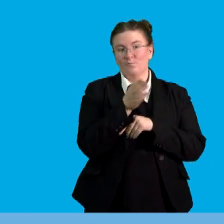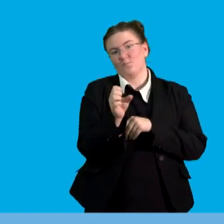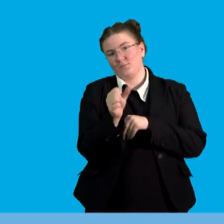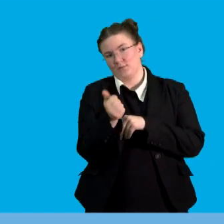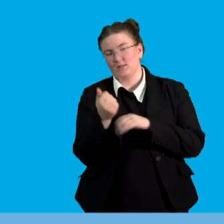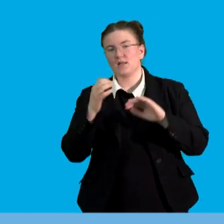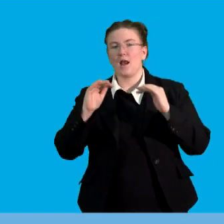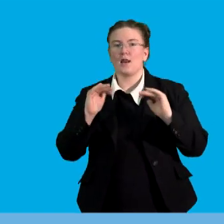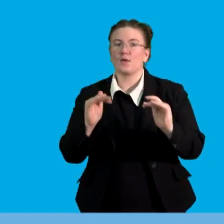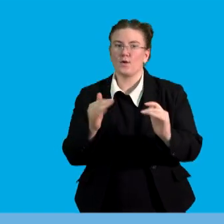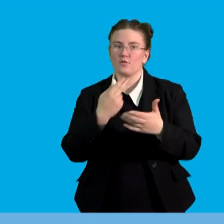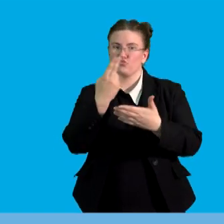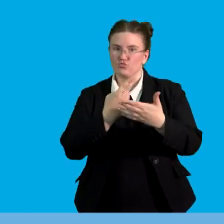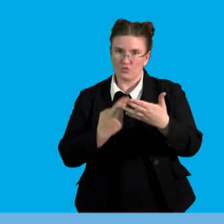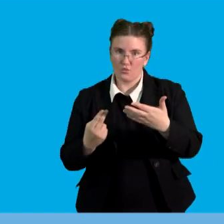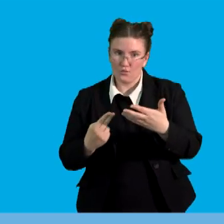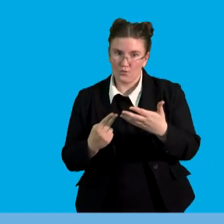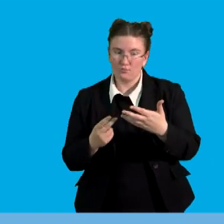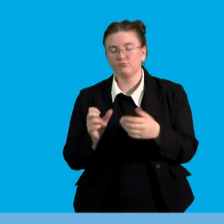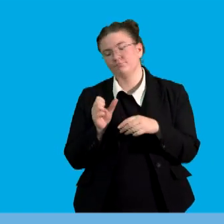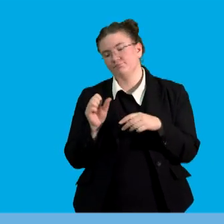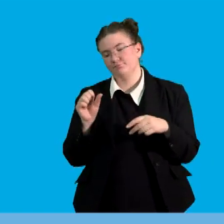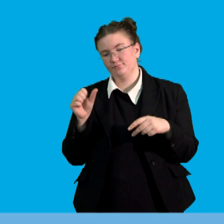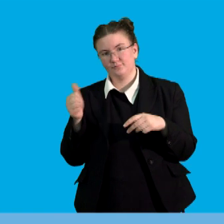and here we're going to be drawing liquid,